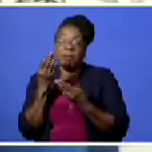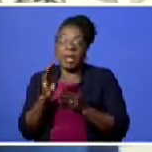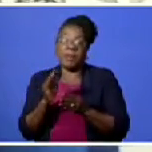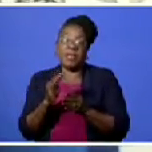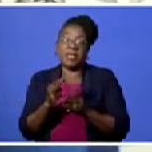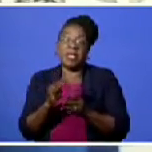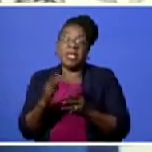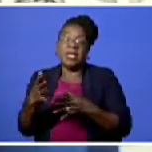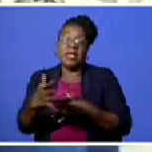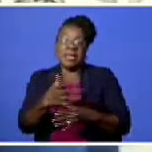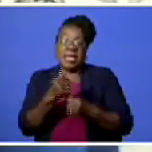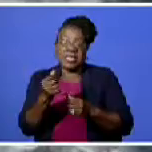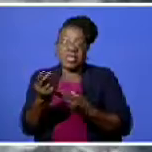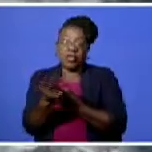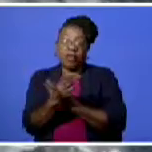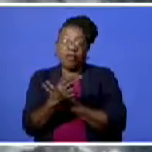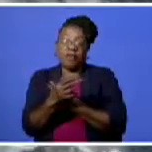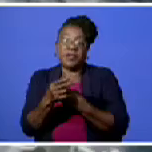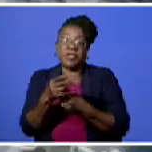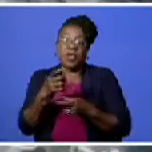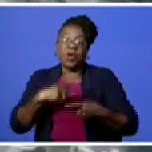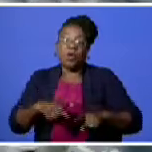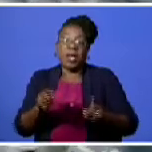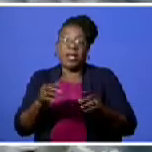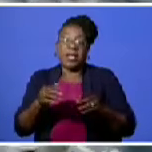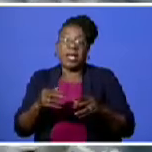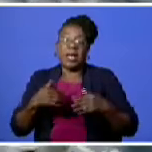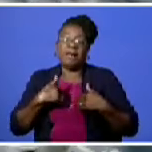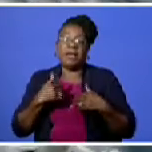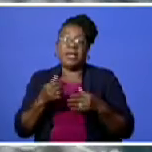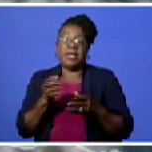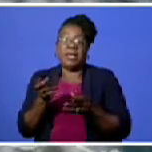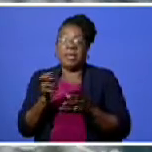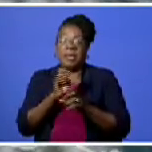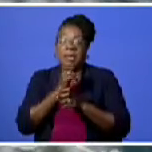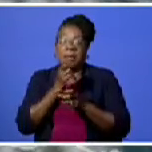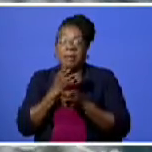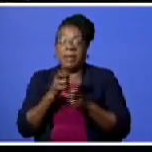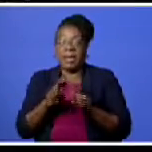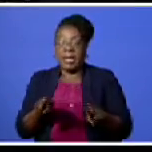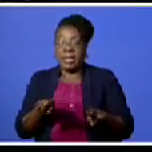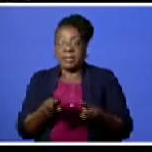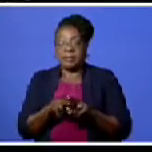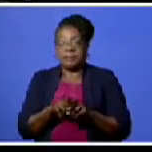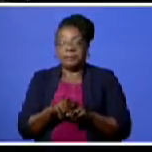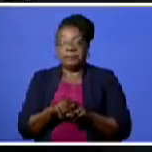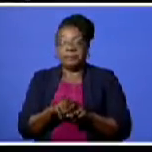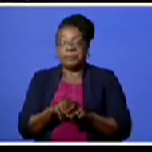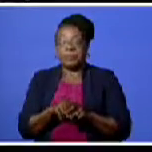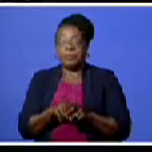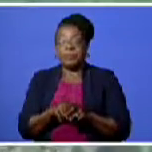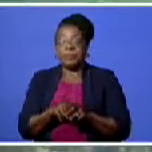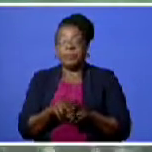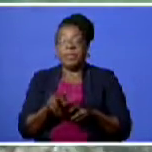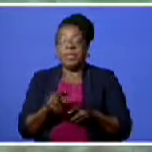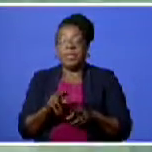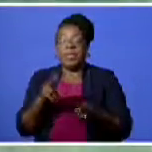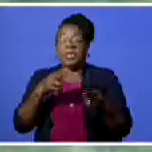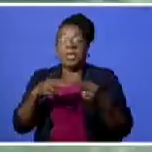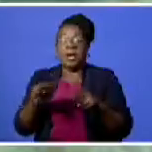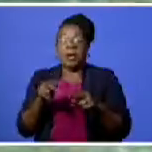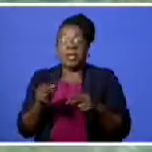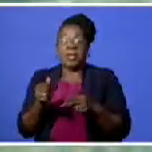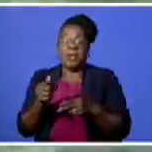spawning, that'll be better for us. Carroll says Hurricane Isaias may have pushed the season to a late start, but there was